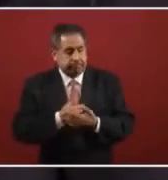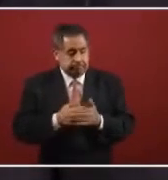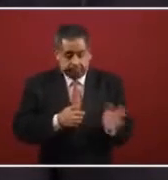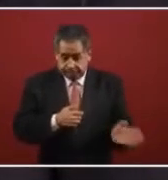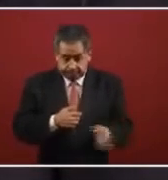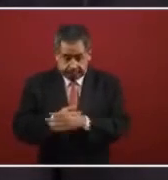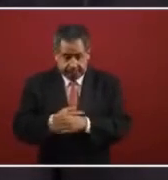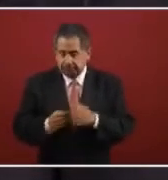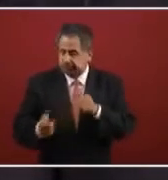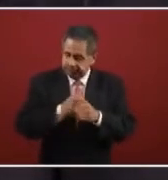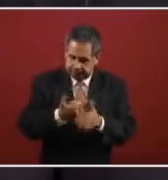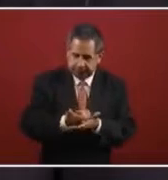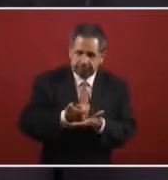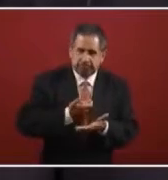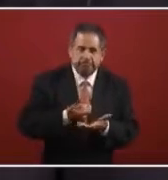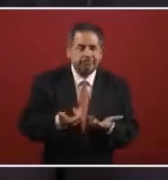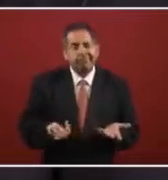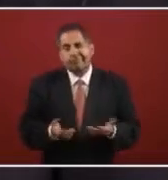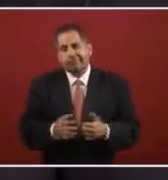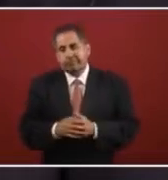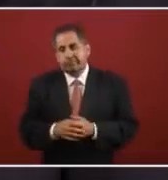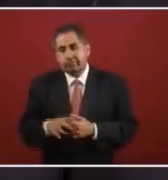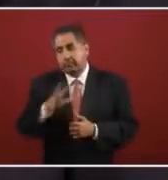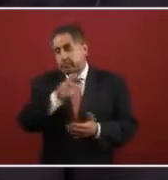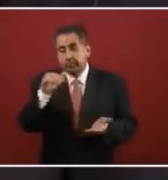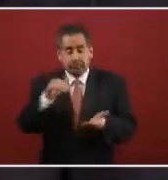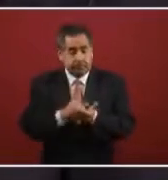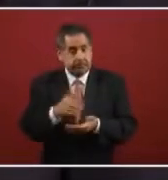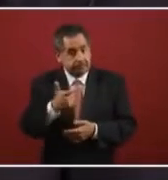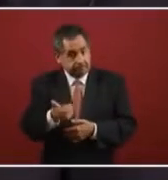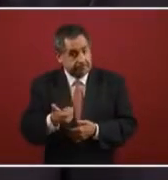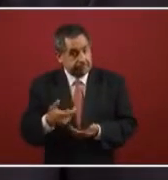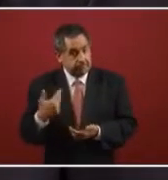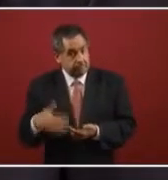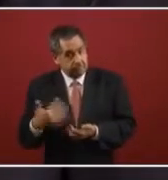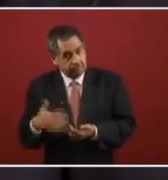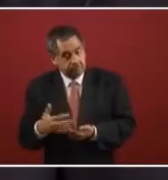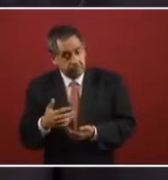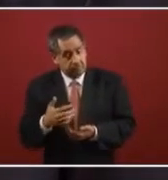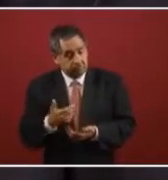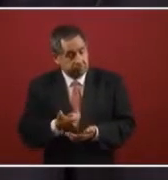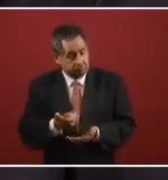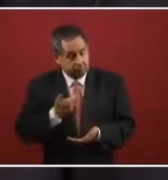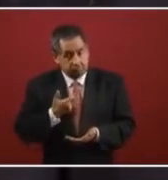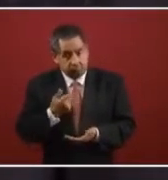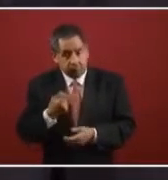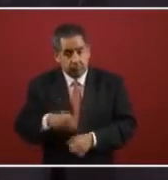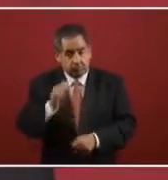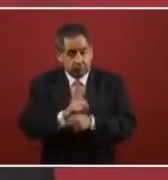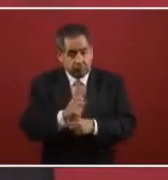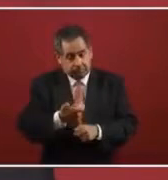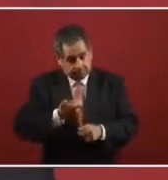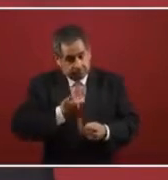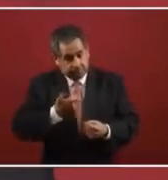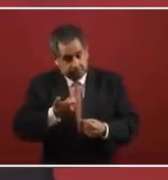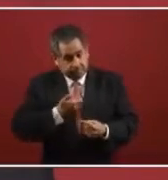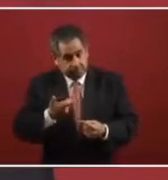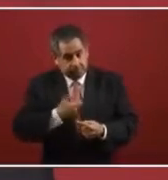in order to pass 500,000 pesos 500,000 pesos a la semana. a